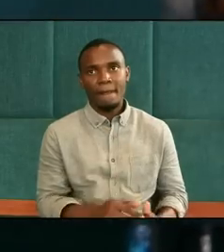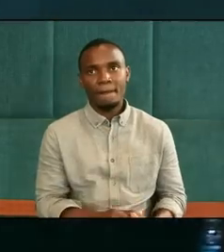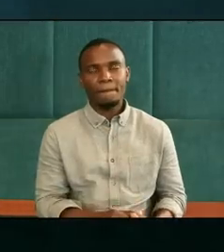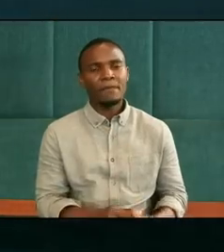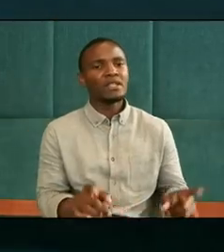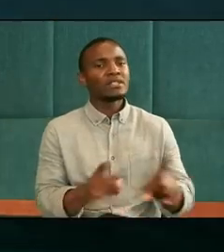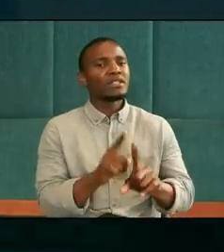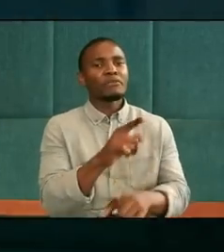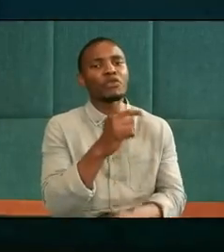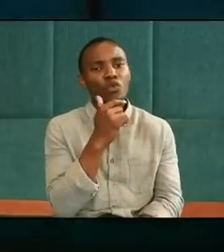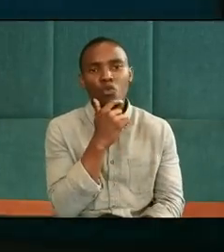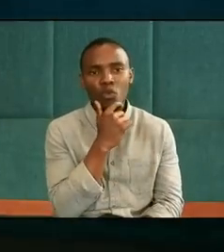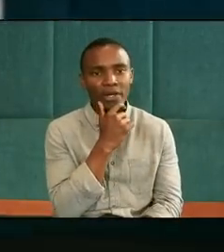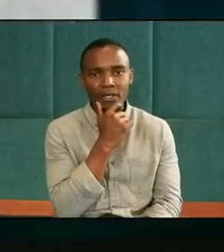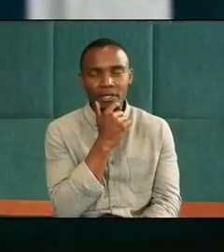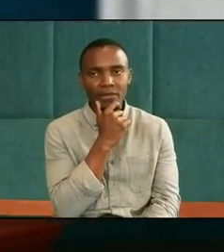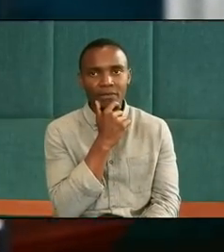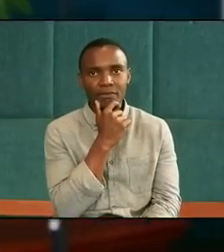You wonder,